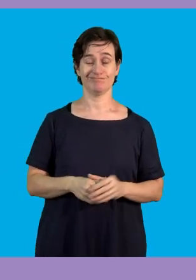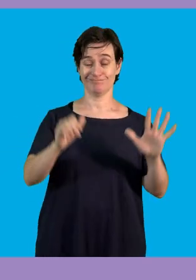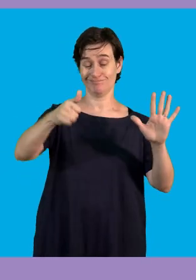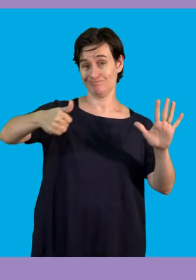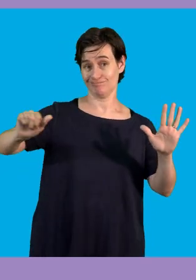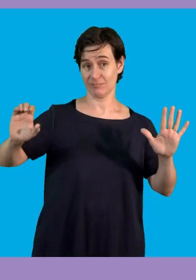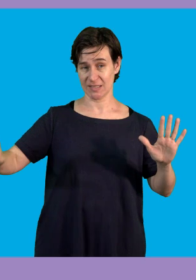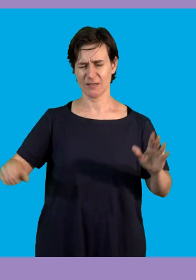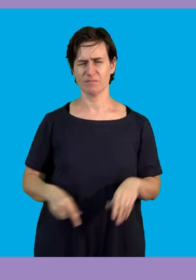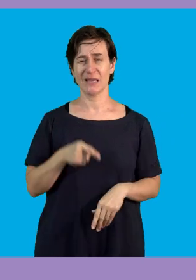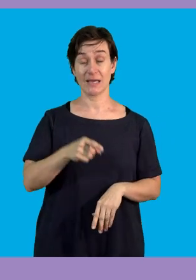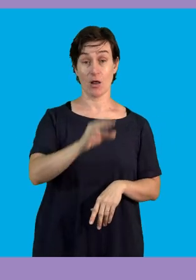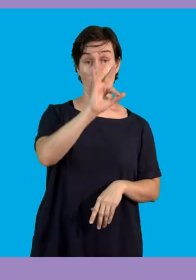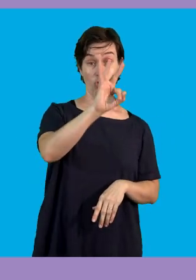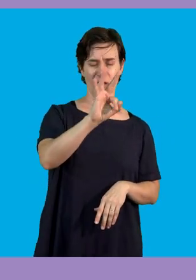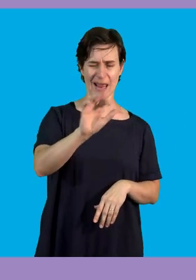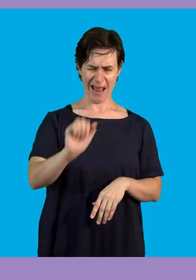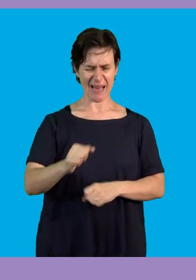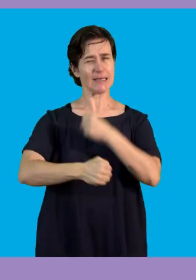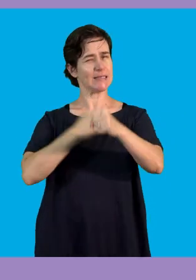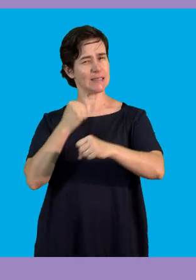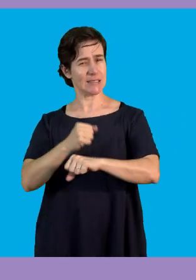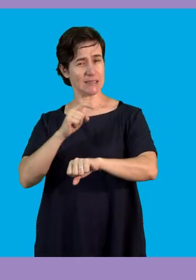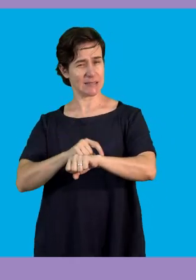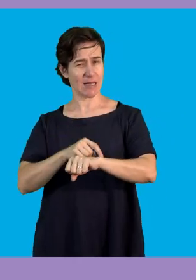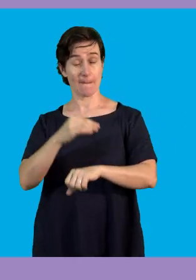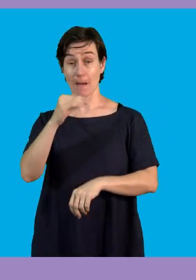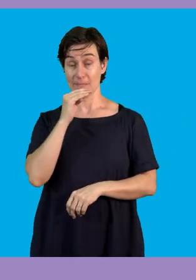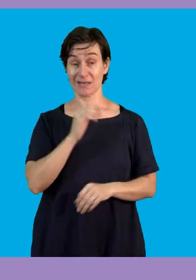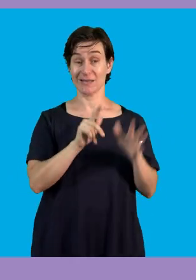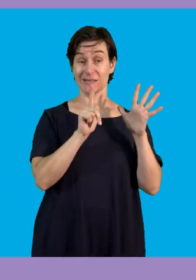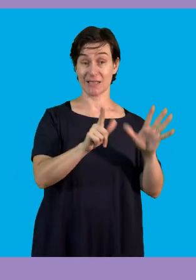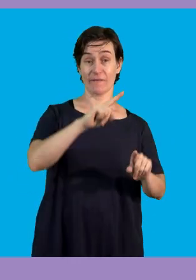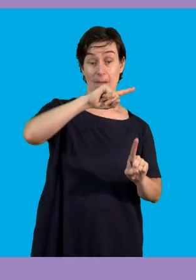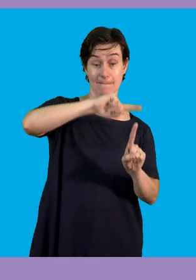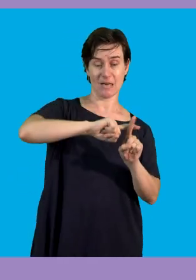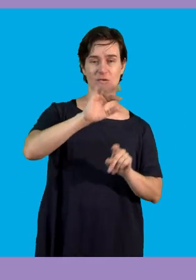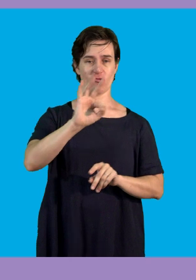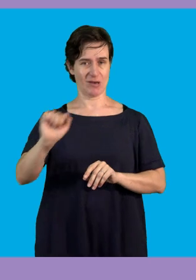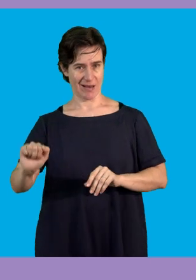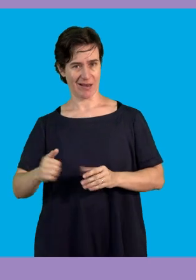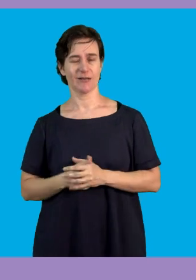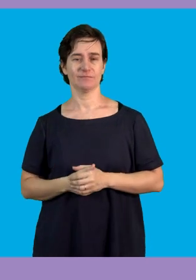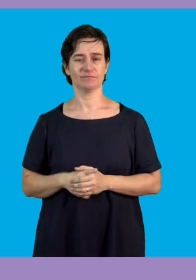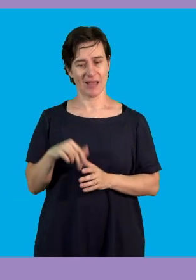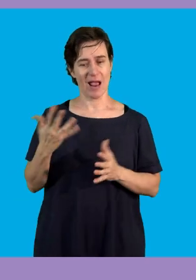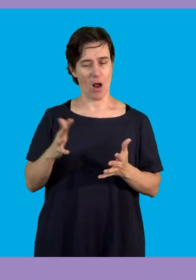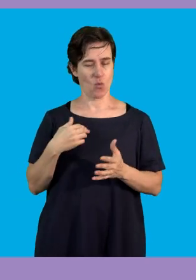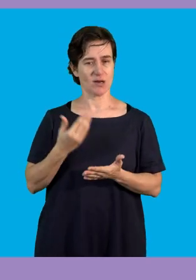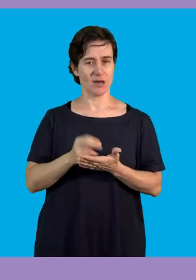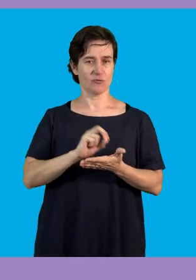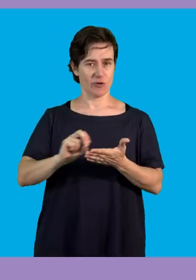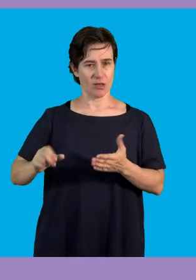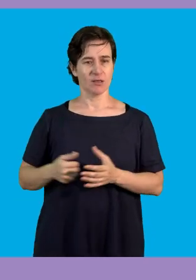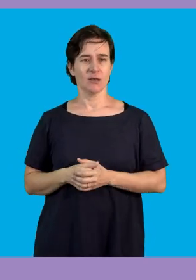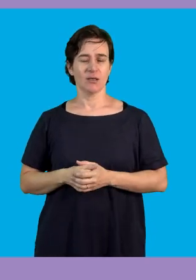In 3A years' time, it's going to be 7 plus 3A. That's how we write that